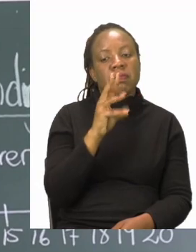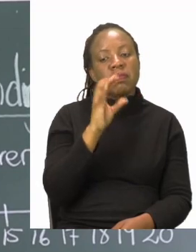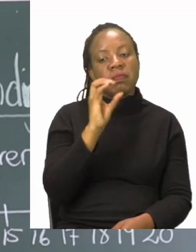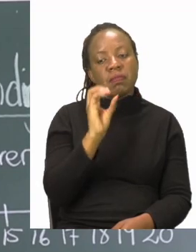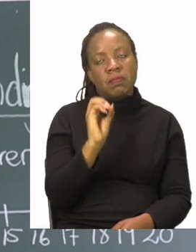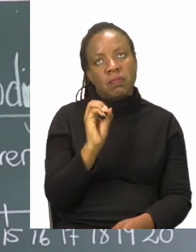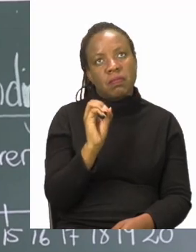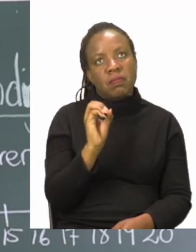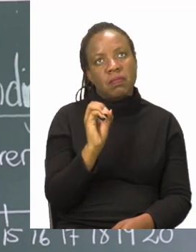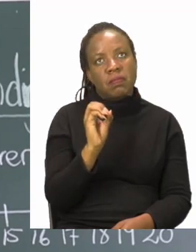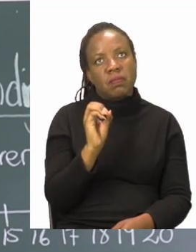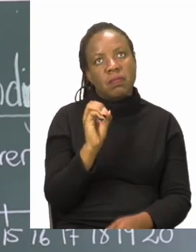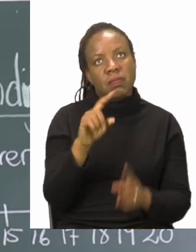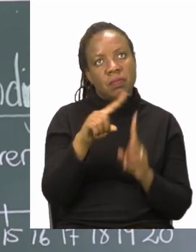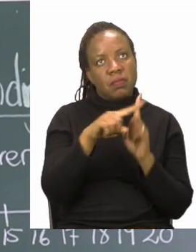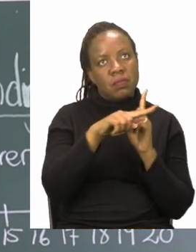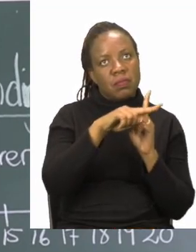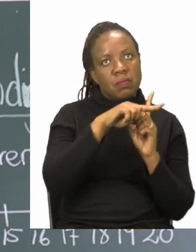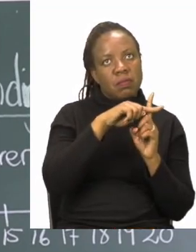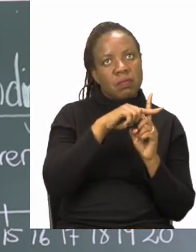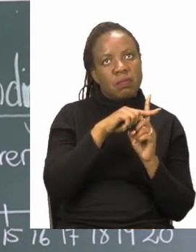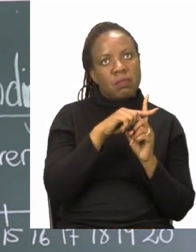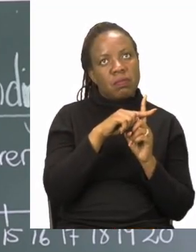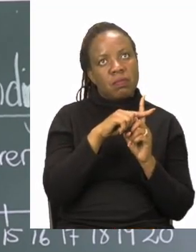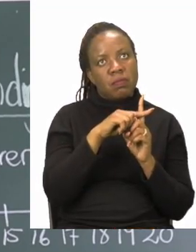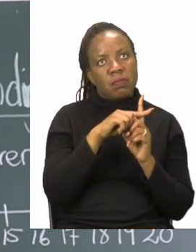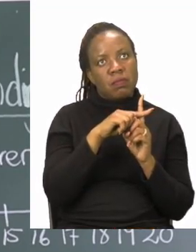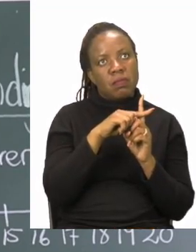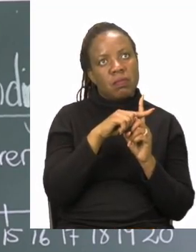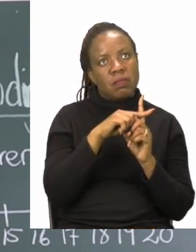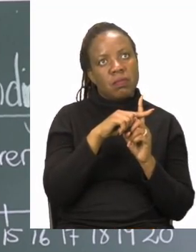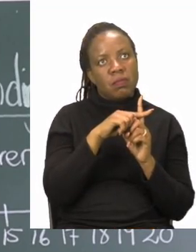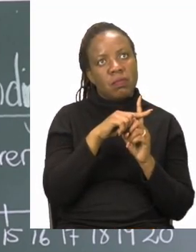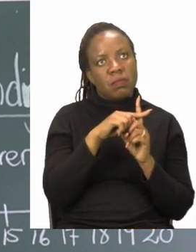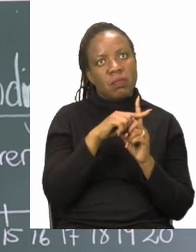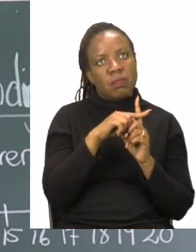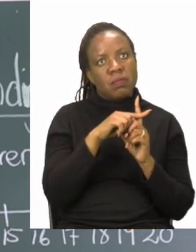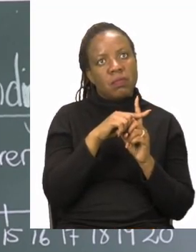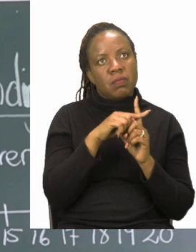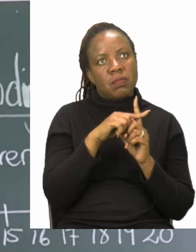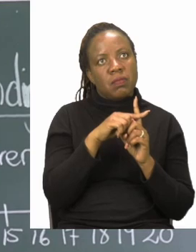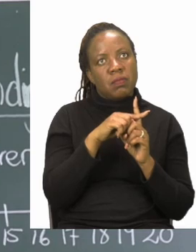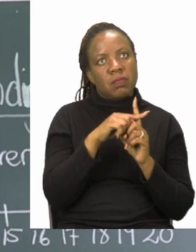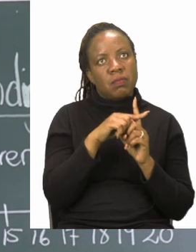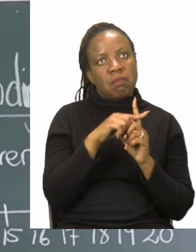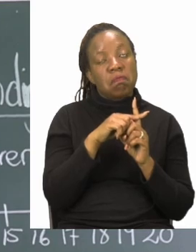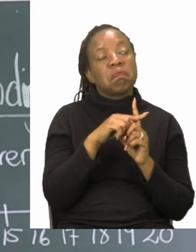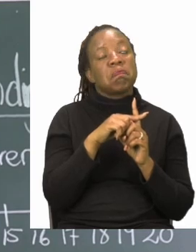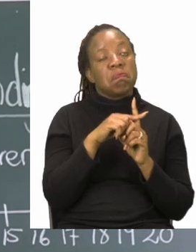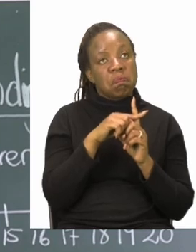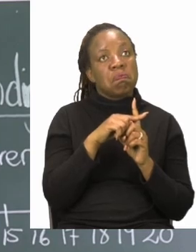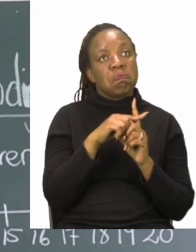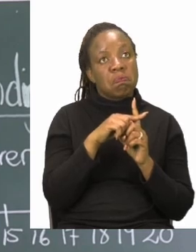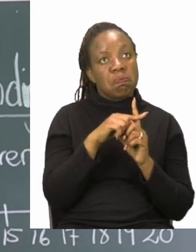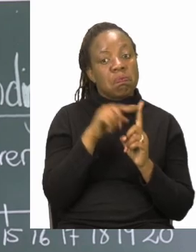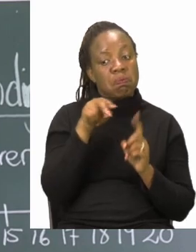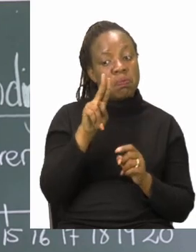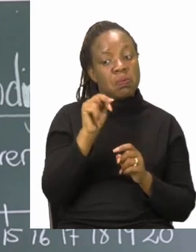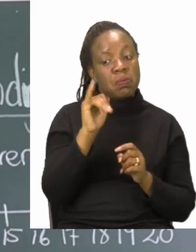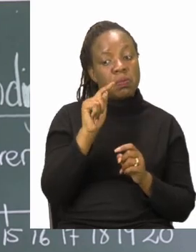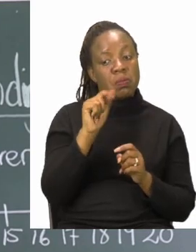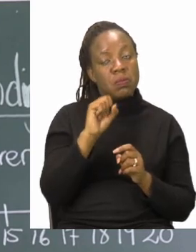60. And then we say 60 plus, what are the